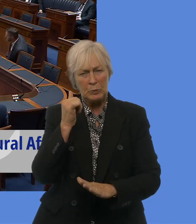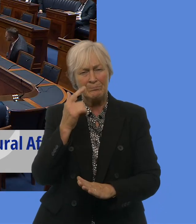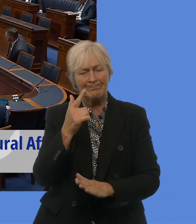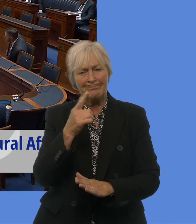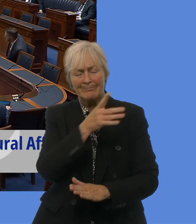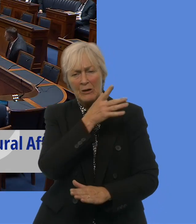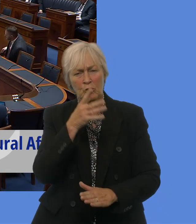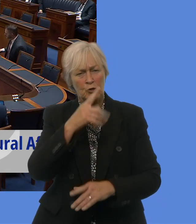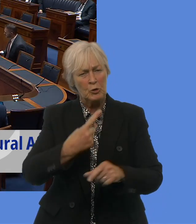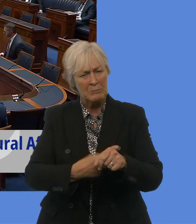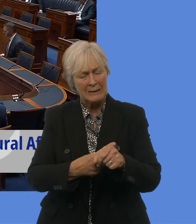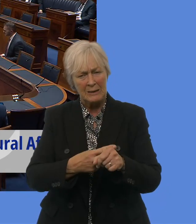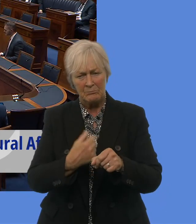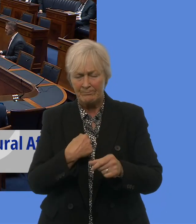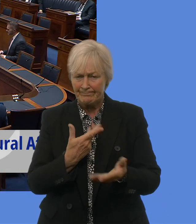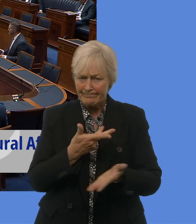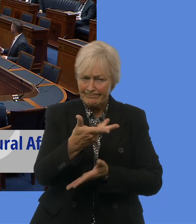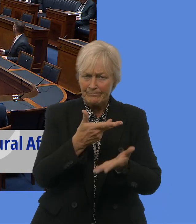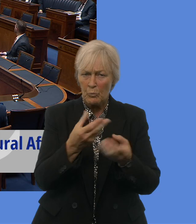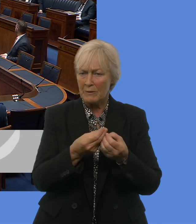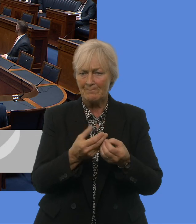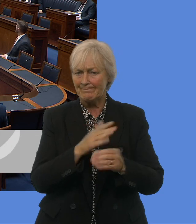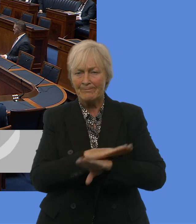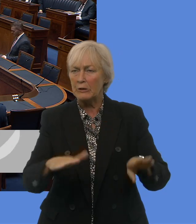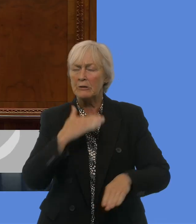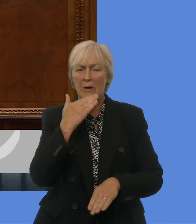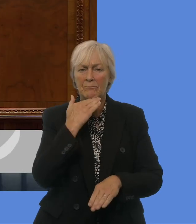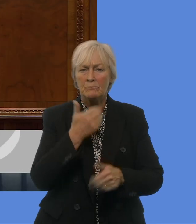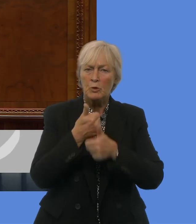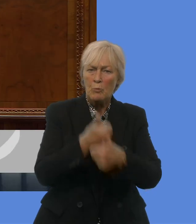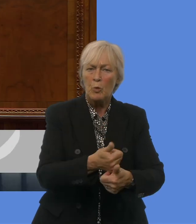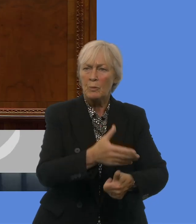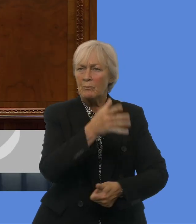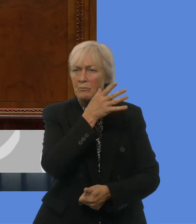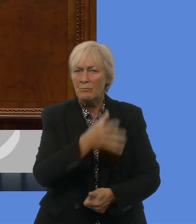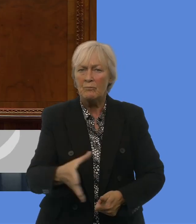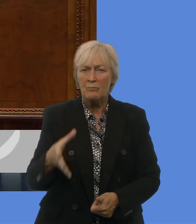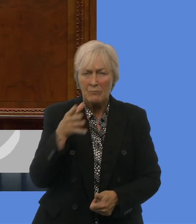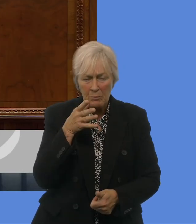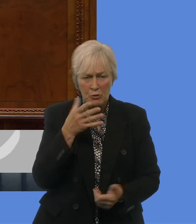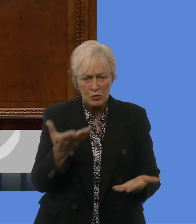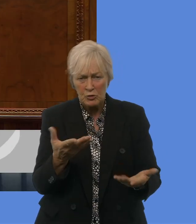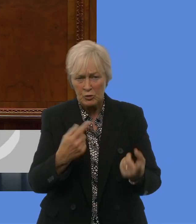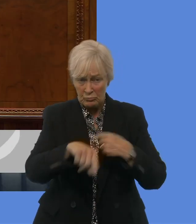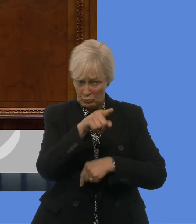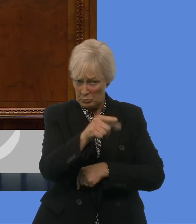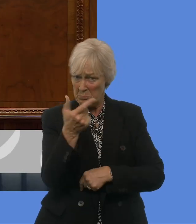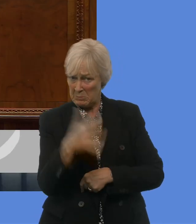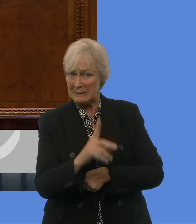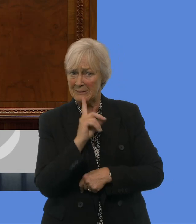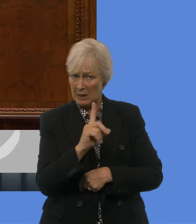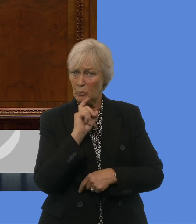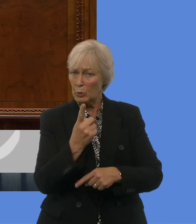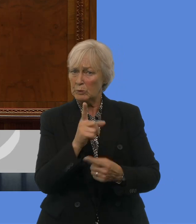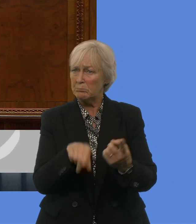Committee, I raised concerns with regards to lack of support for farmers along the A5, and you did indicate that you would be